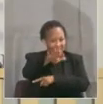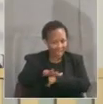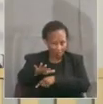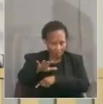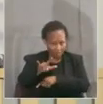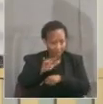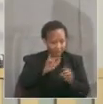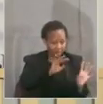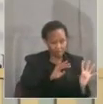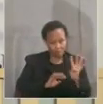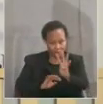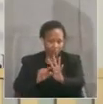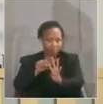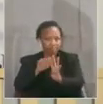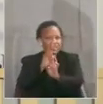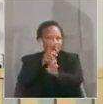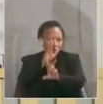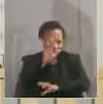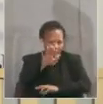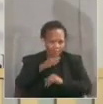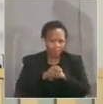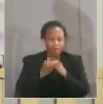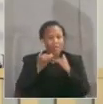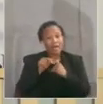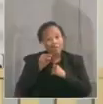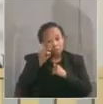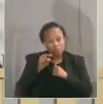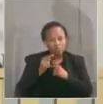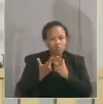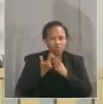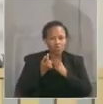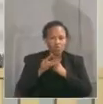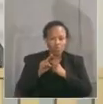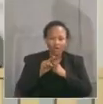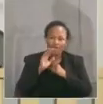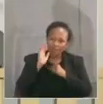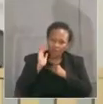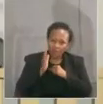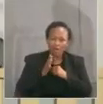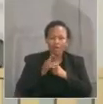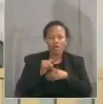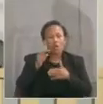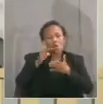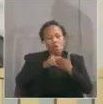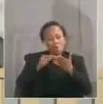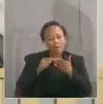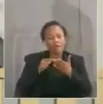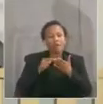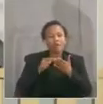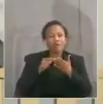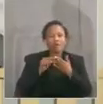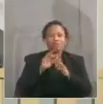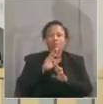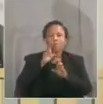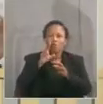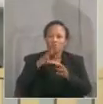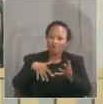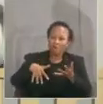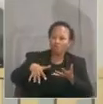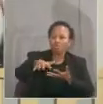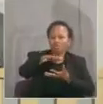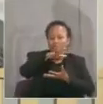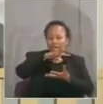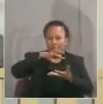And then the mission area, they will consolidate the weekly reports. At tactical level, it's